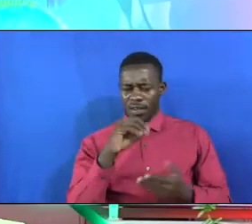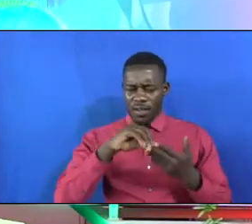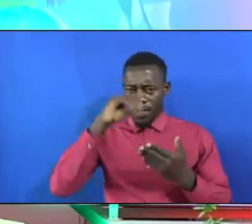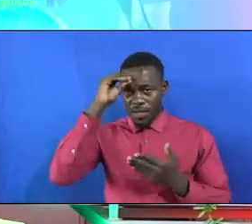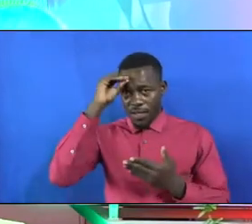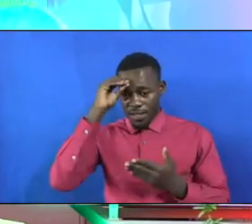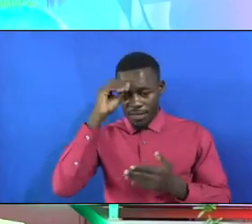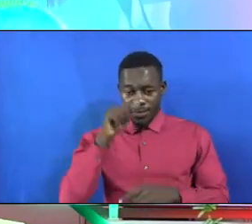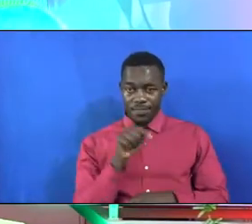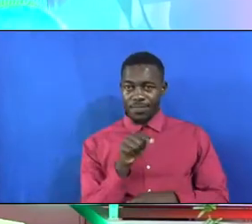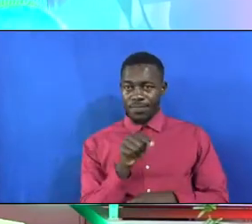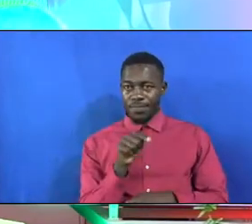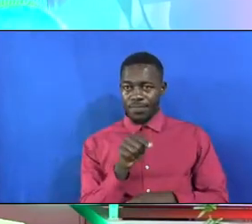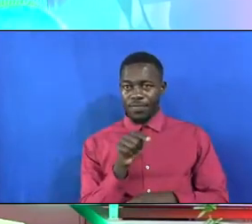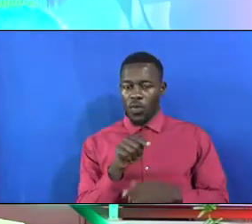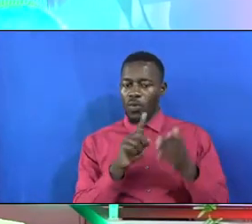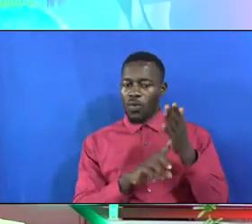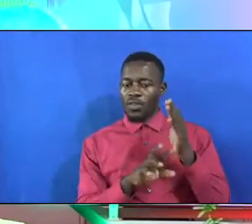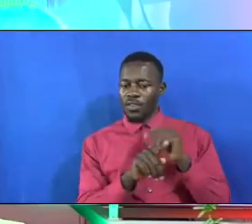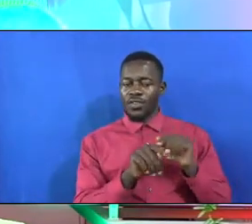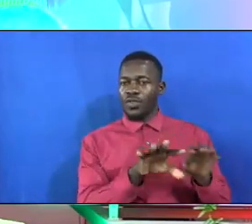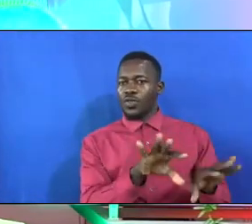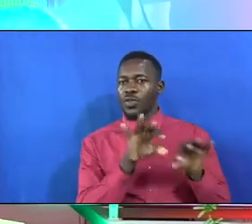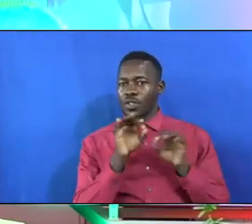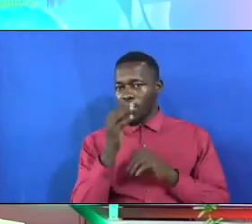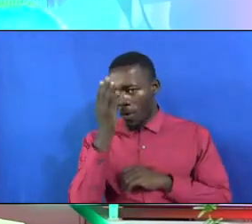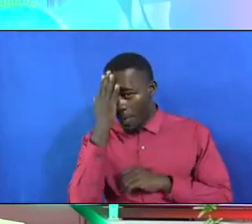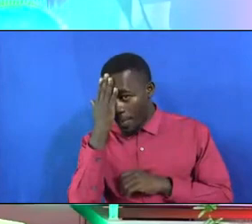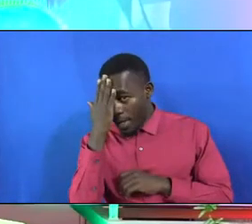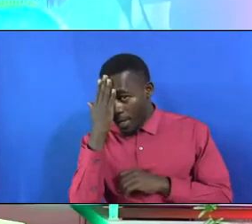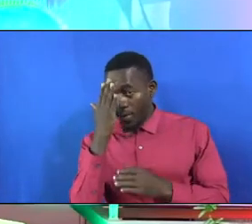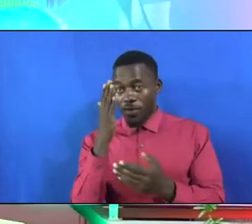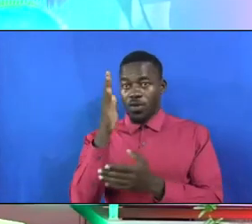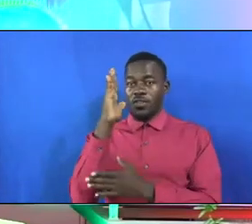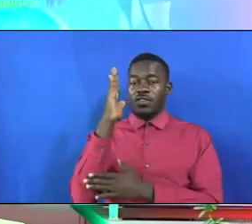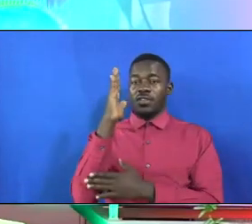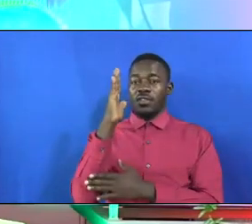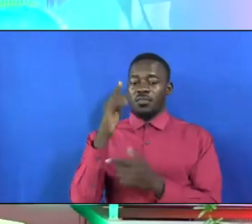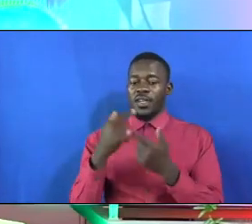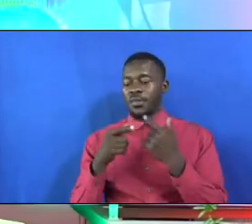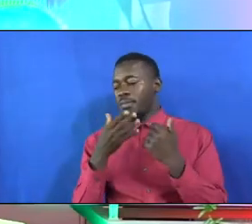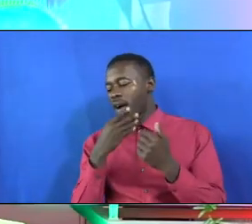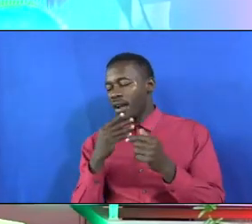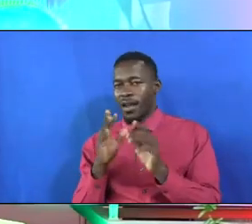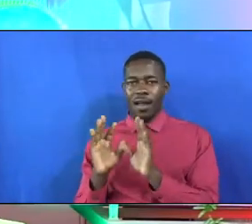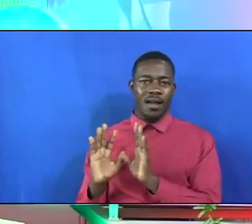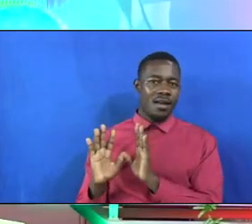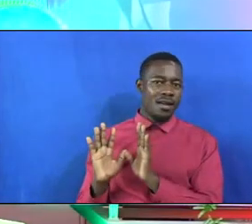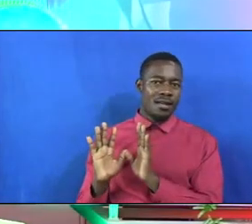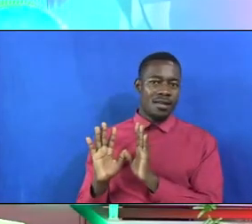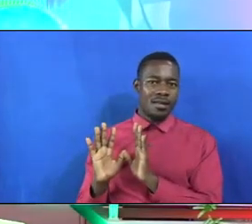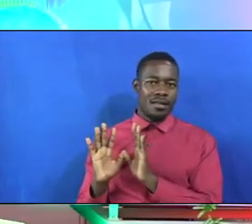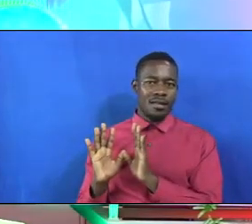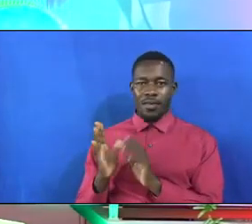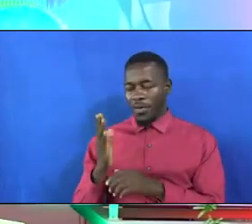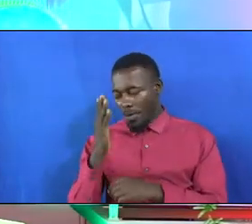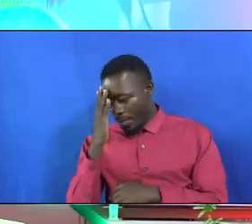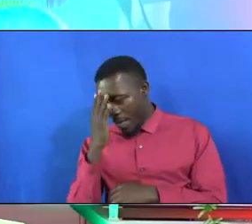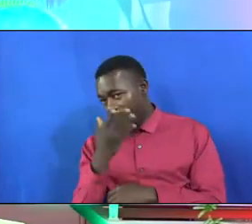from this is they chose to obey God rather than man. You